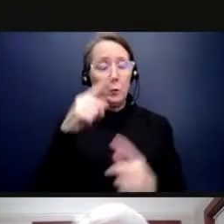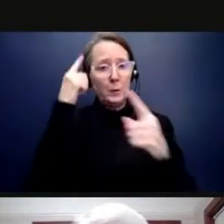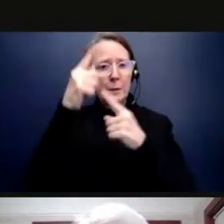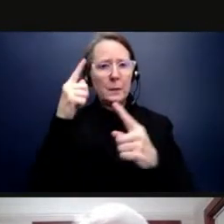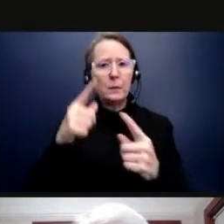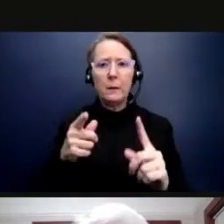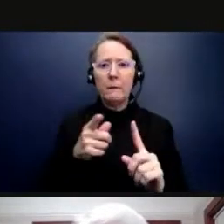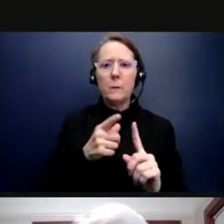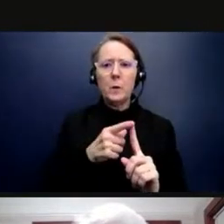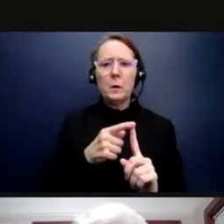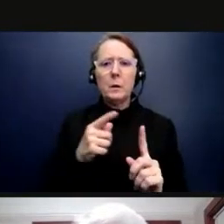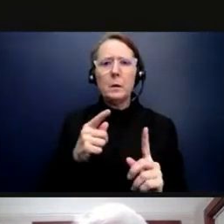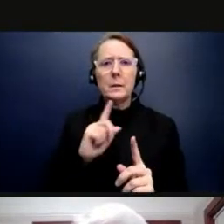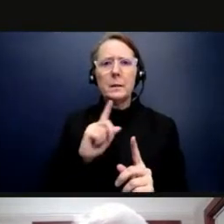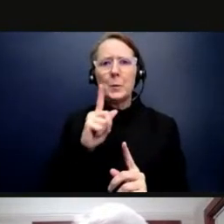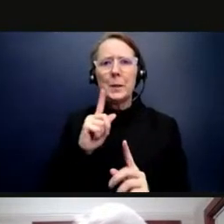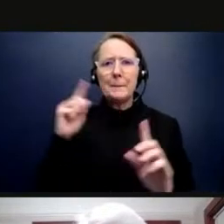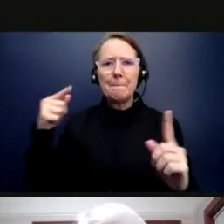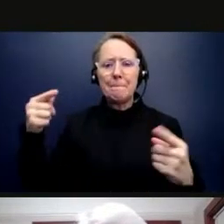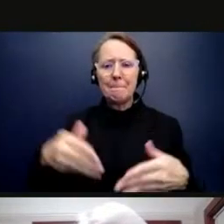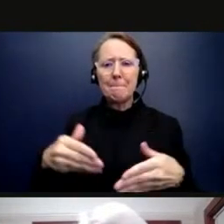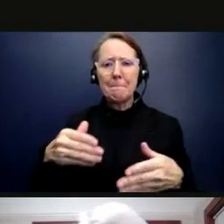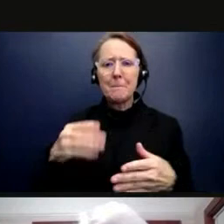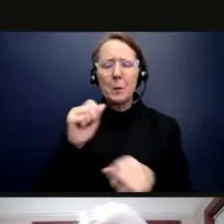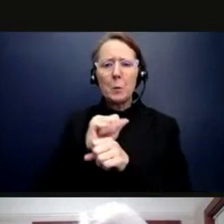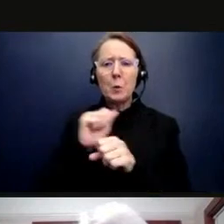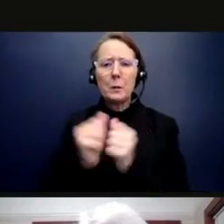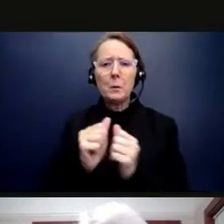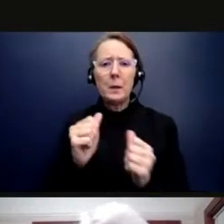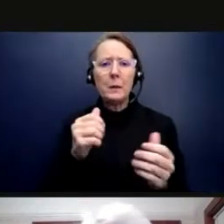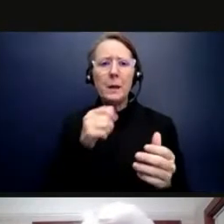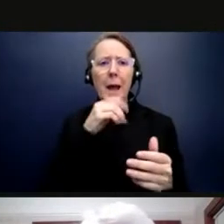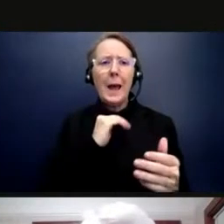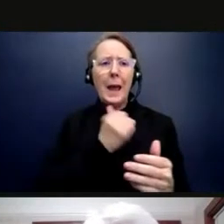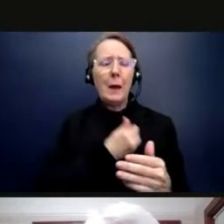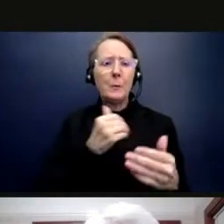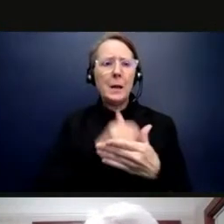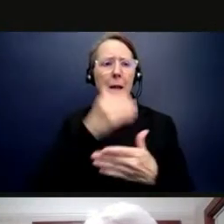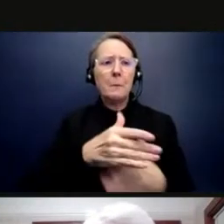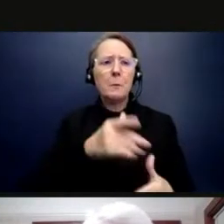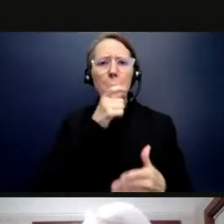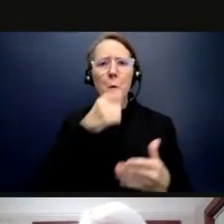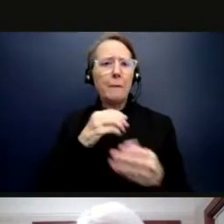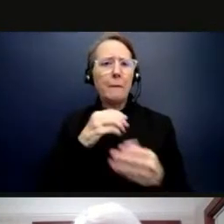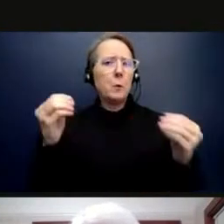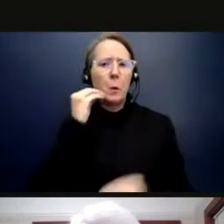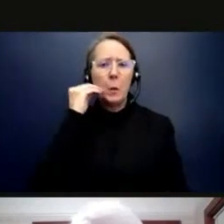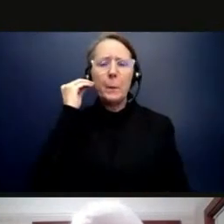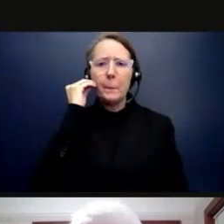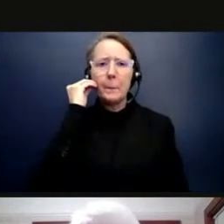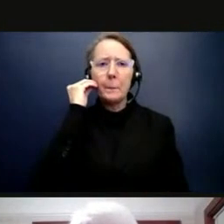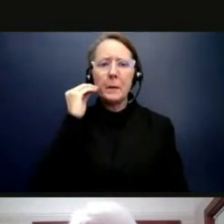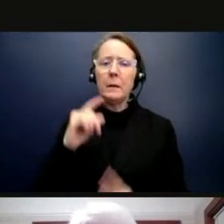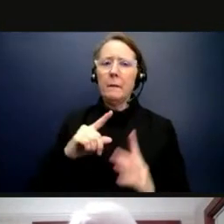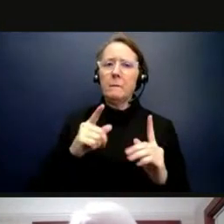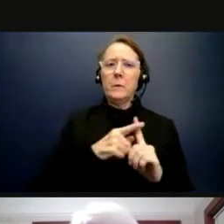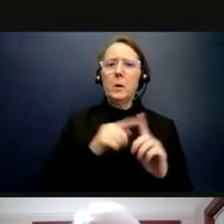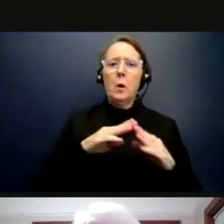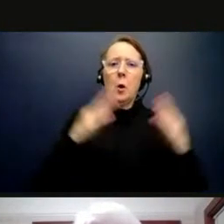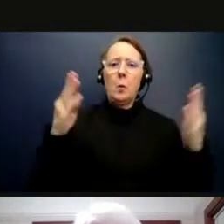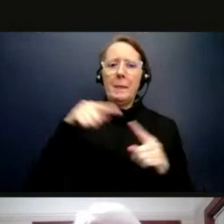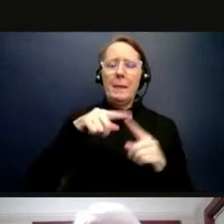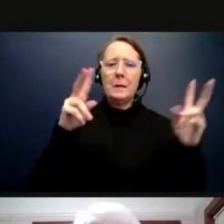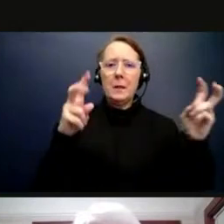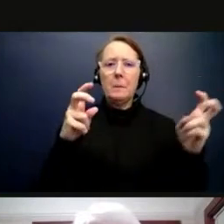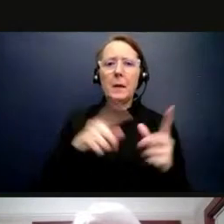is really about working with our unsheltered neighbors. And so we're going to start the evening off on that topic and then reserve